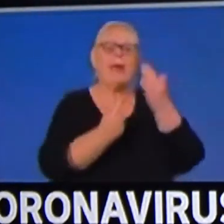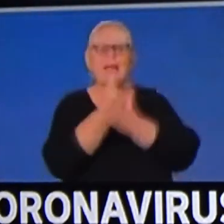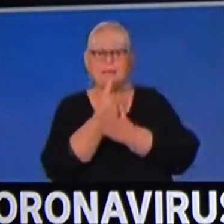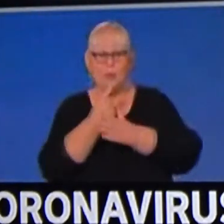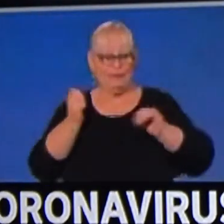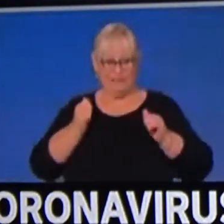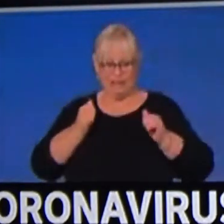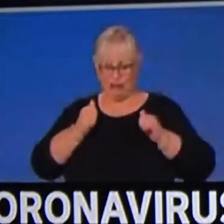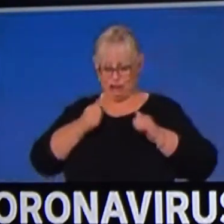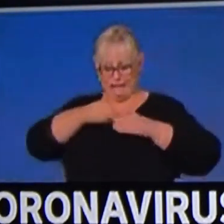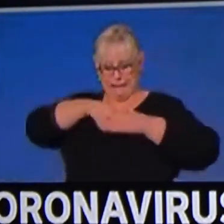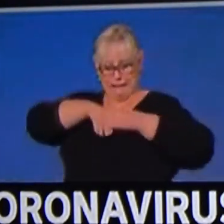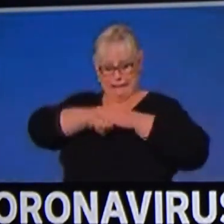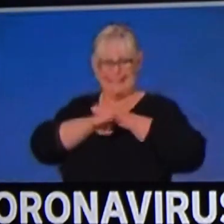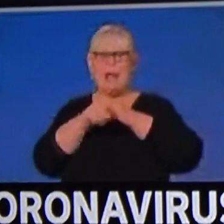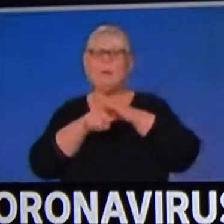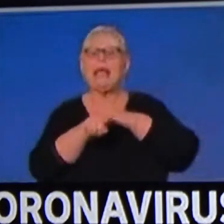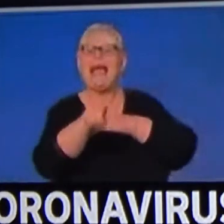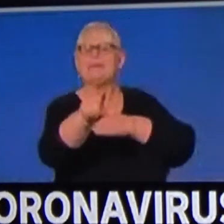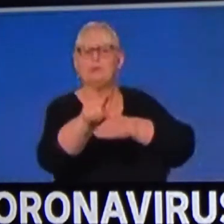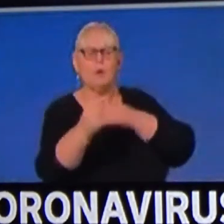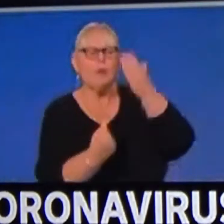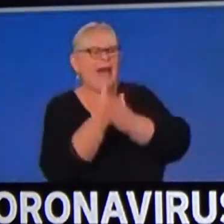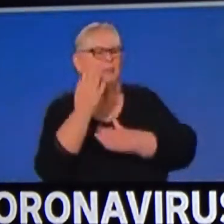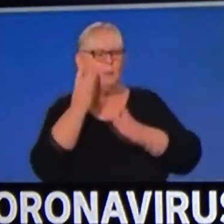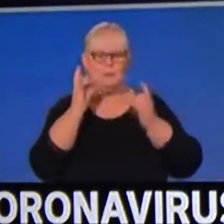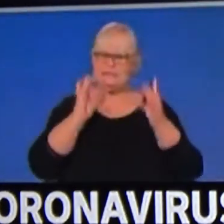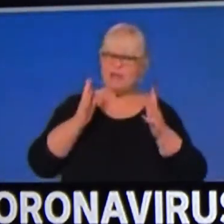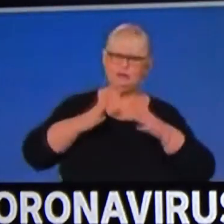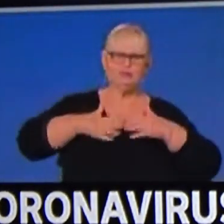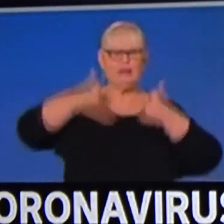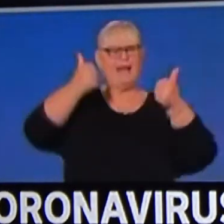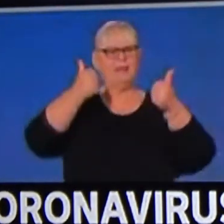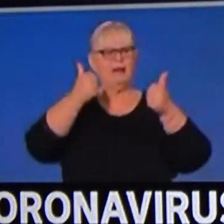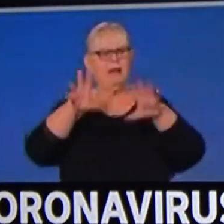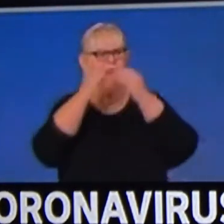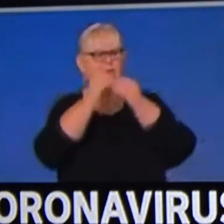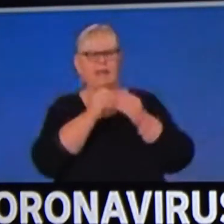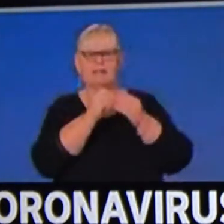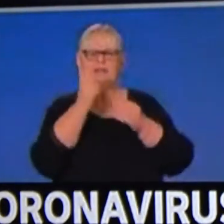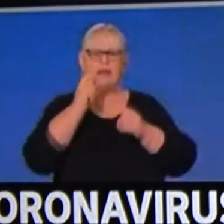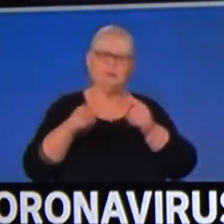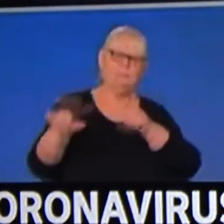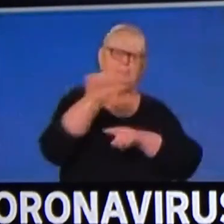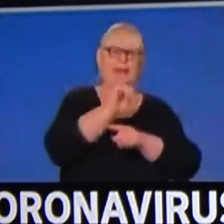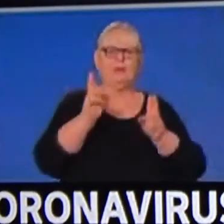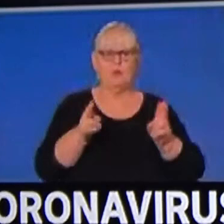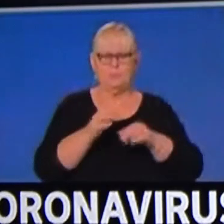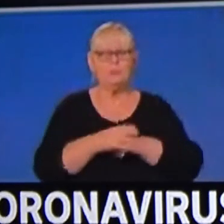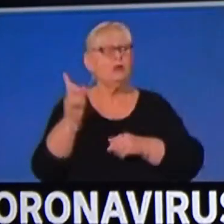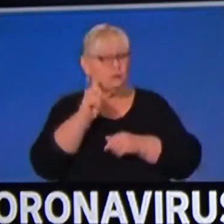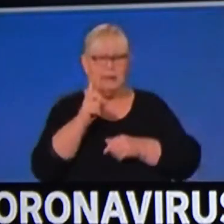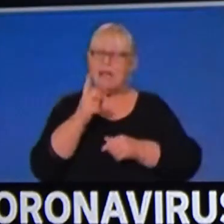and that road to recovery on the other side. And importantly today at National Cabinet we received quite